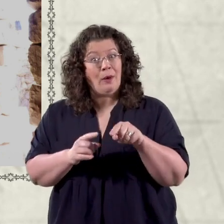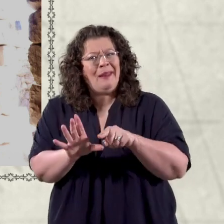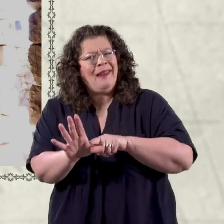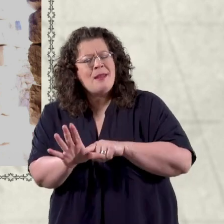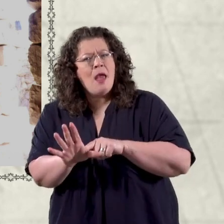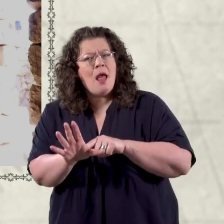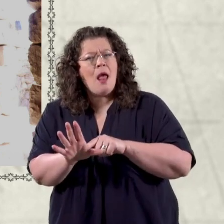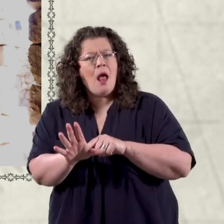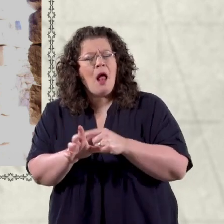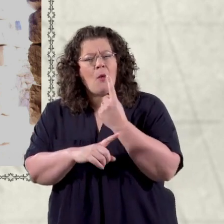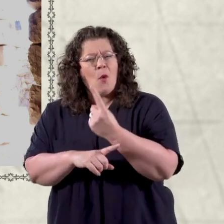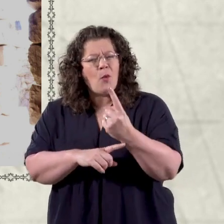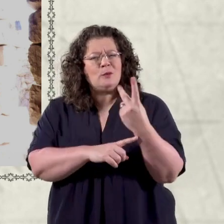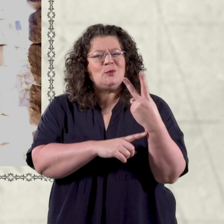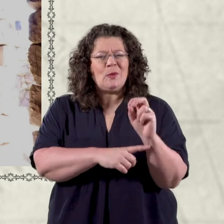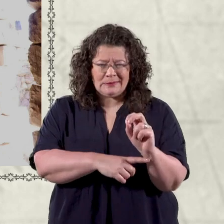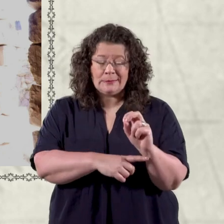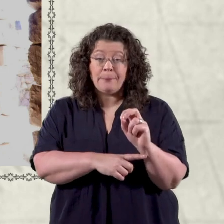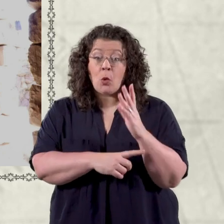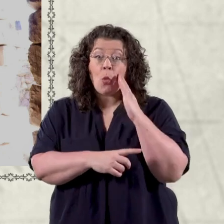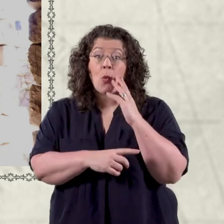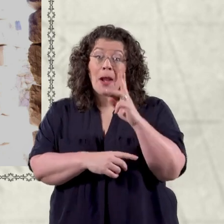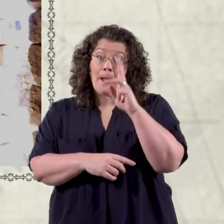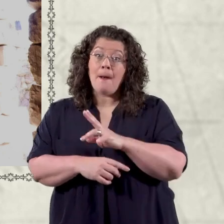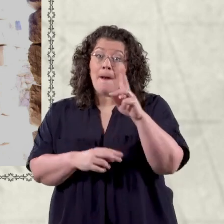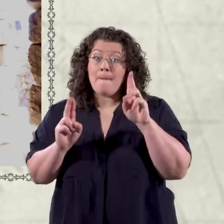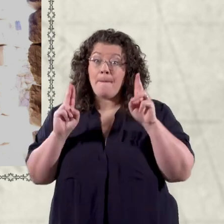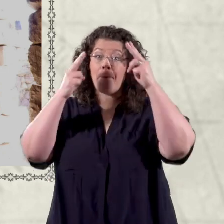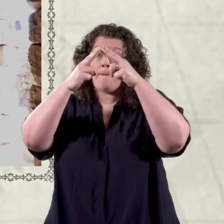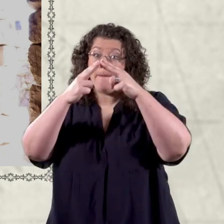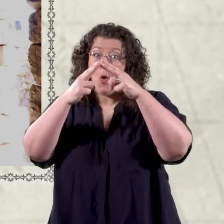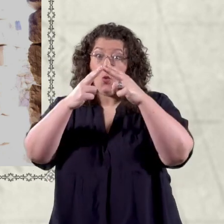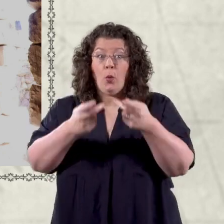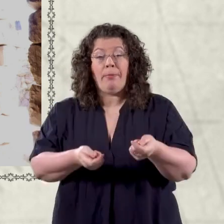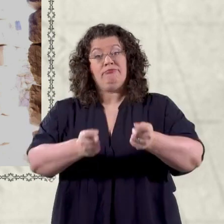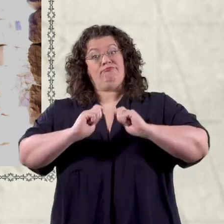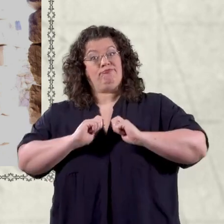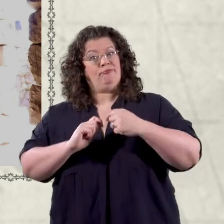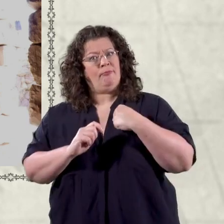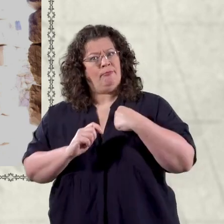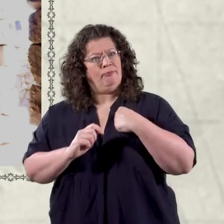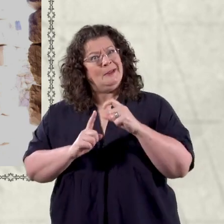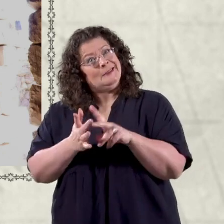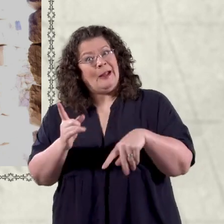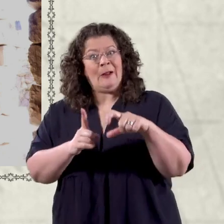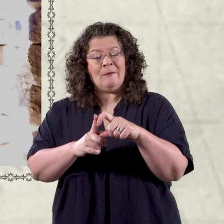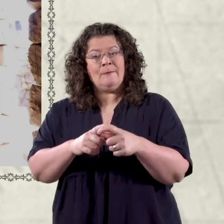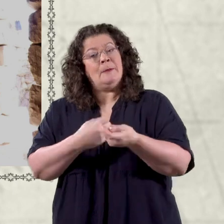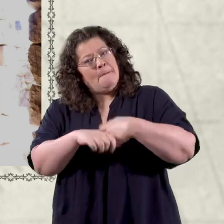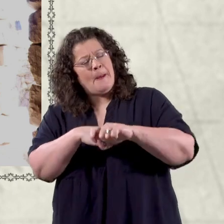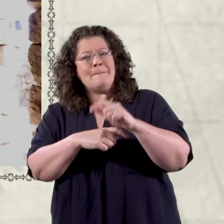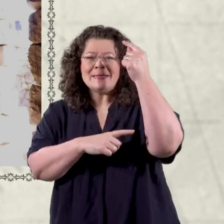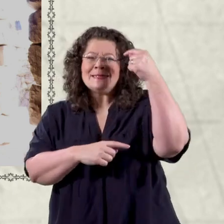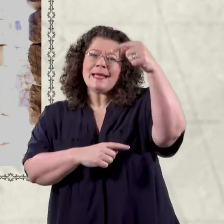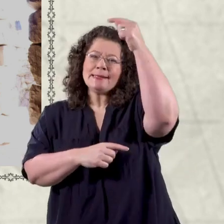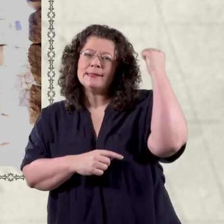year 1120, when the Pope officially declared that I, David, was a